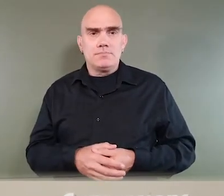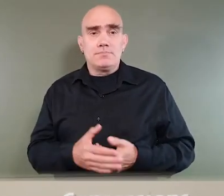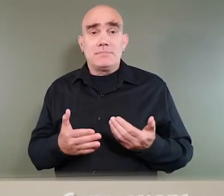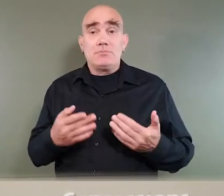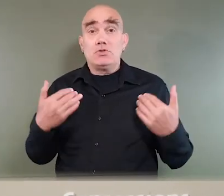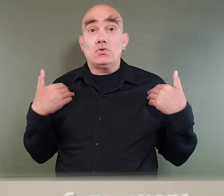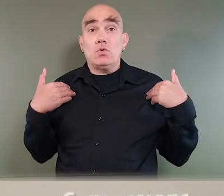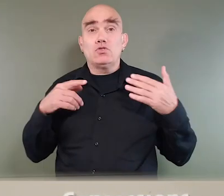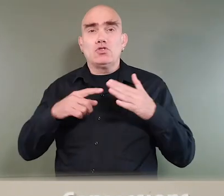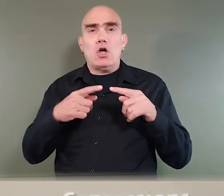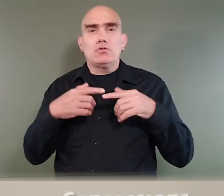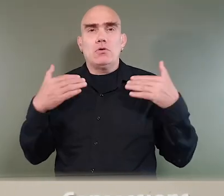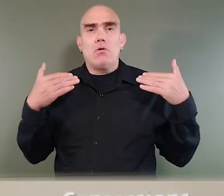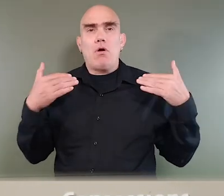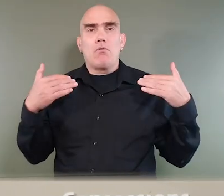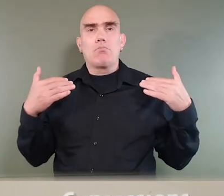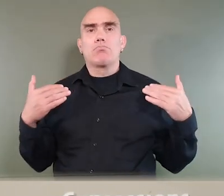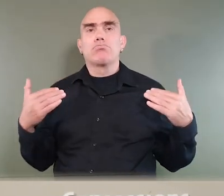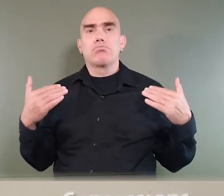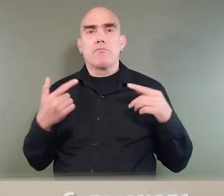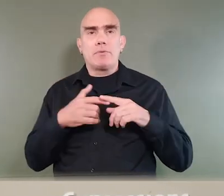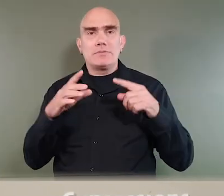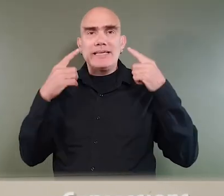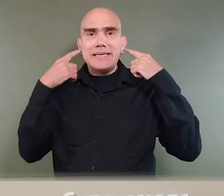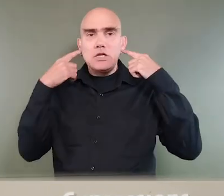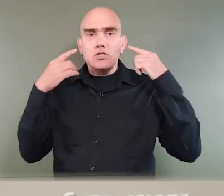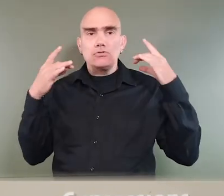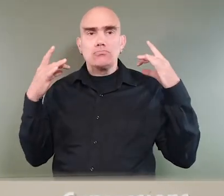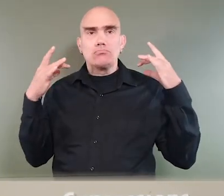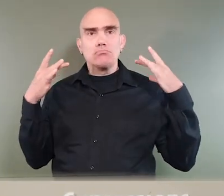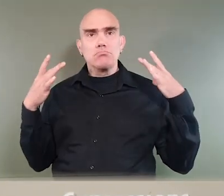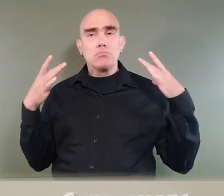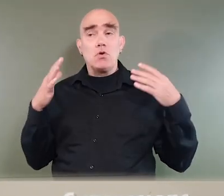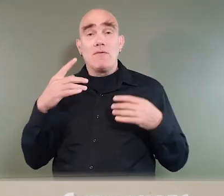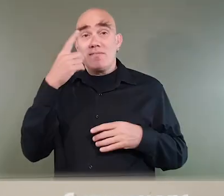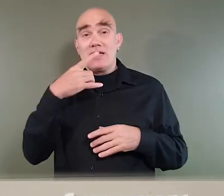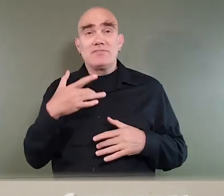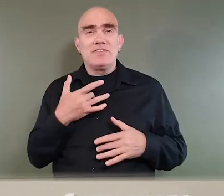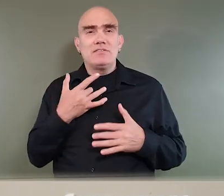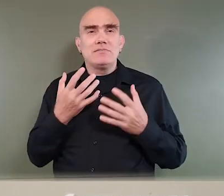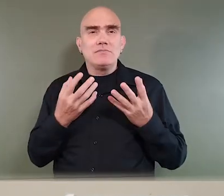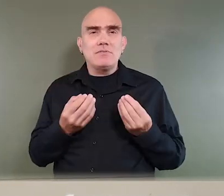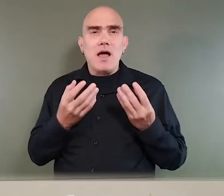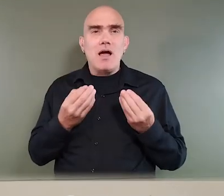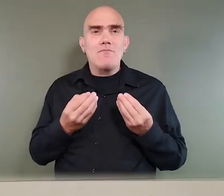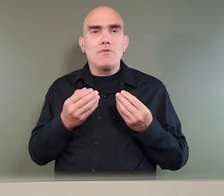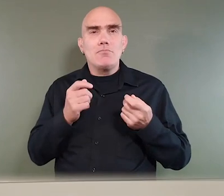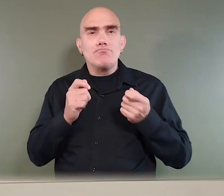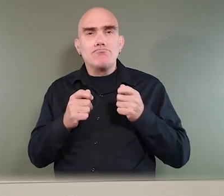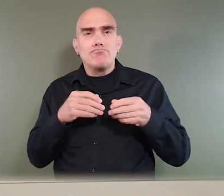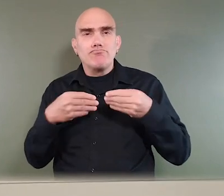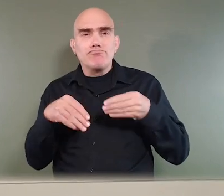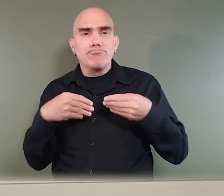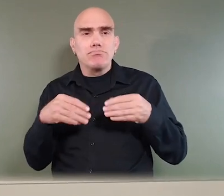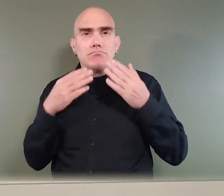from your ears. Your face feels soft and supple,